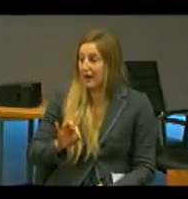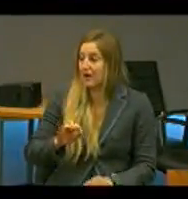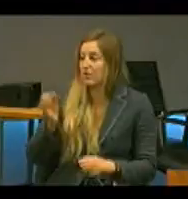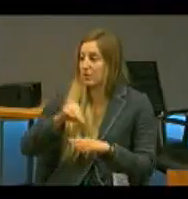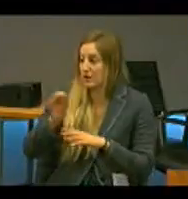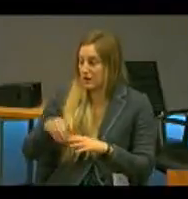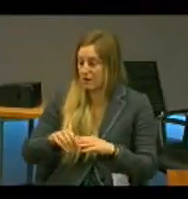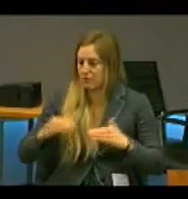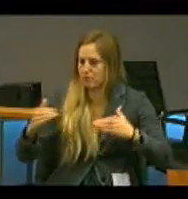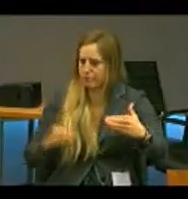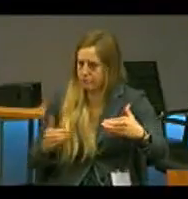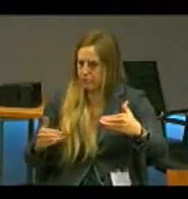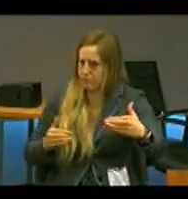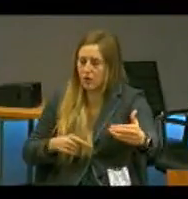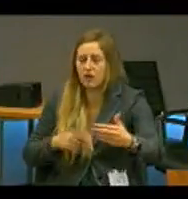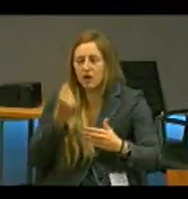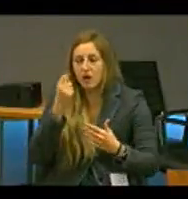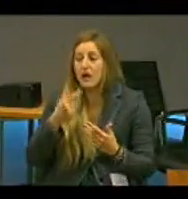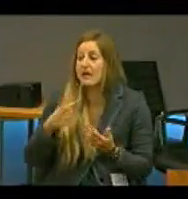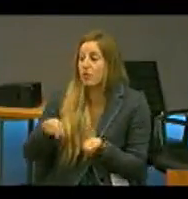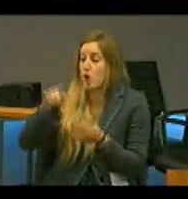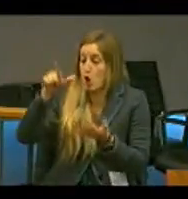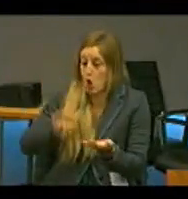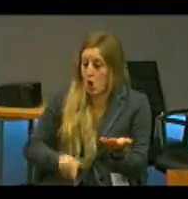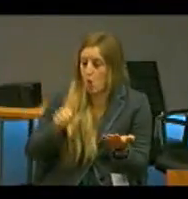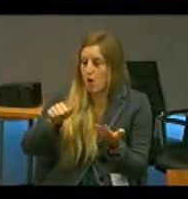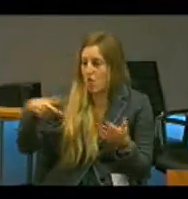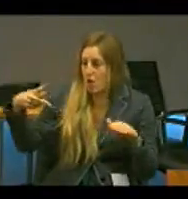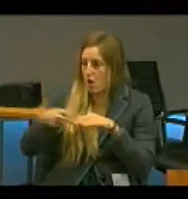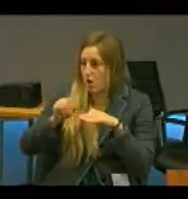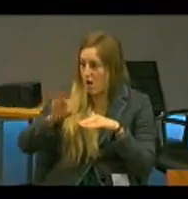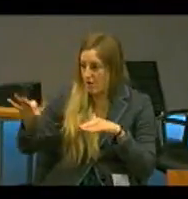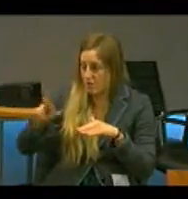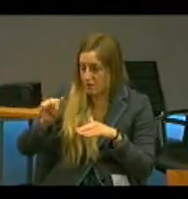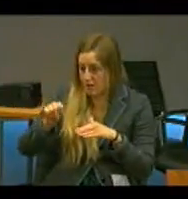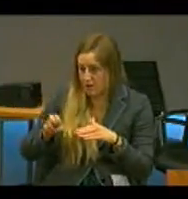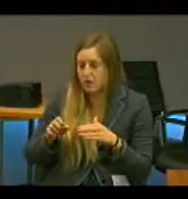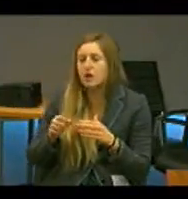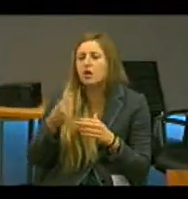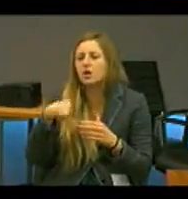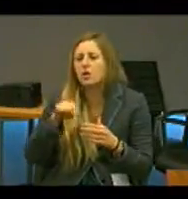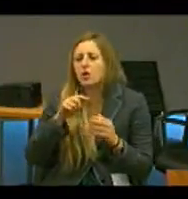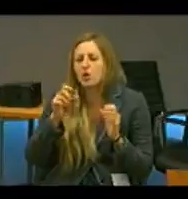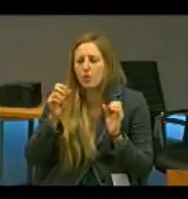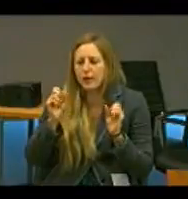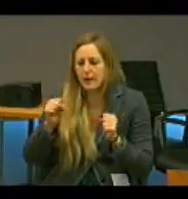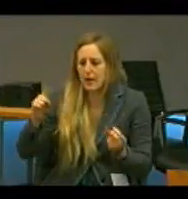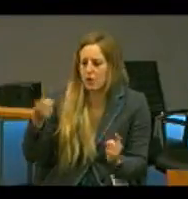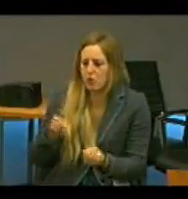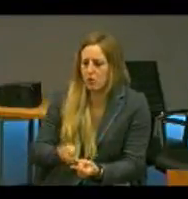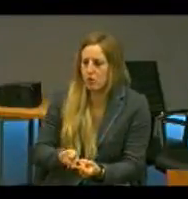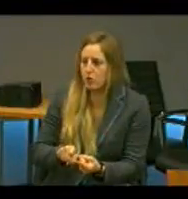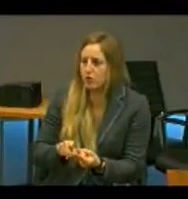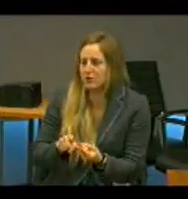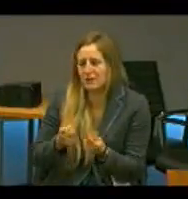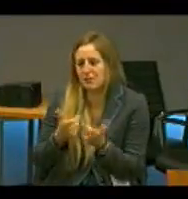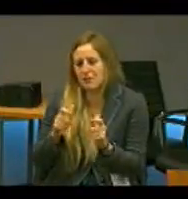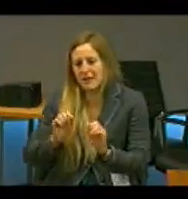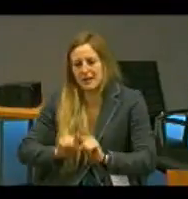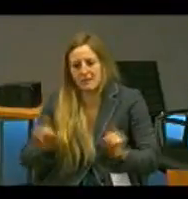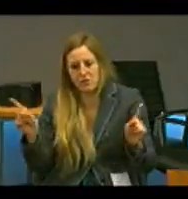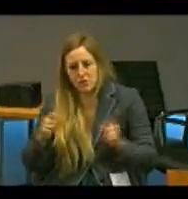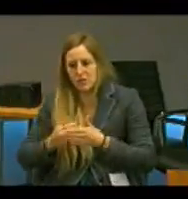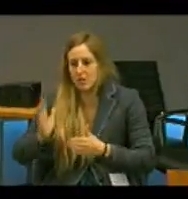we reduce the relative difference in pass rates. And it is because lowering the cutoff reduces the relative difference in pass rates